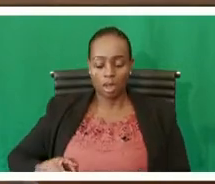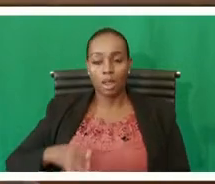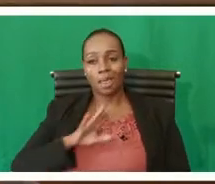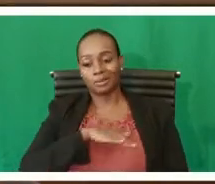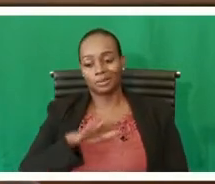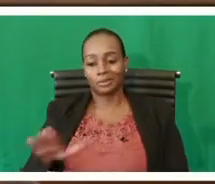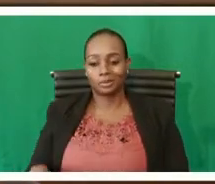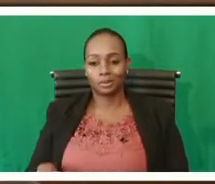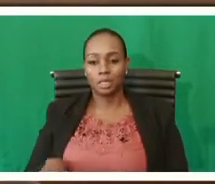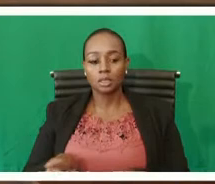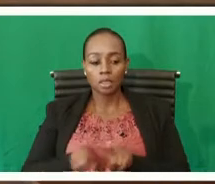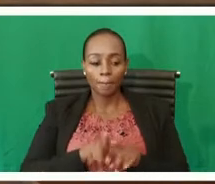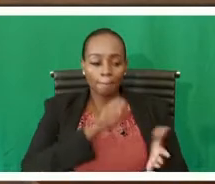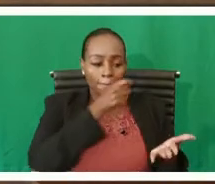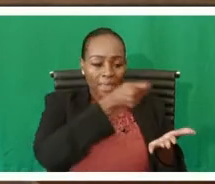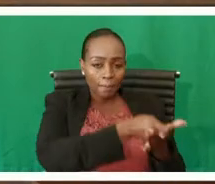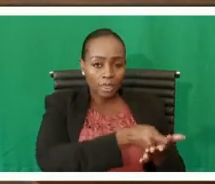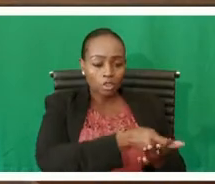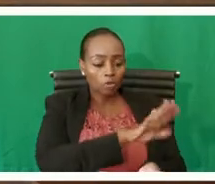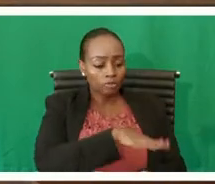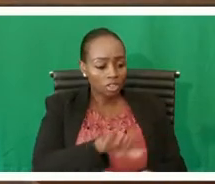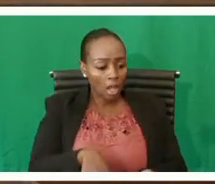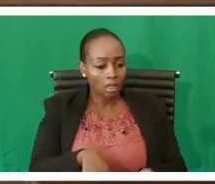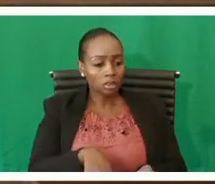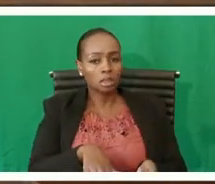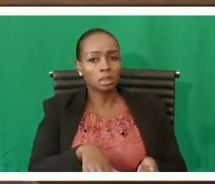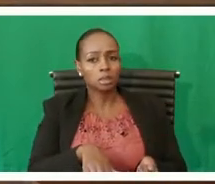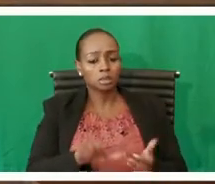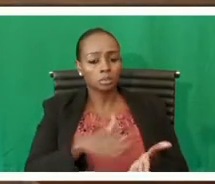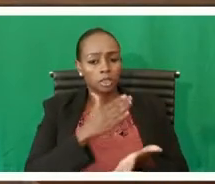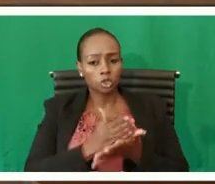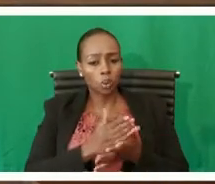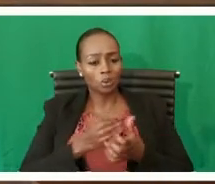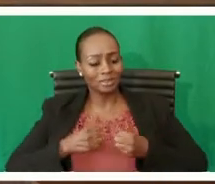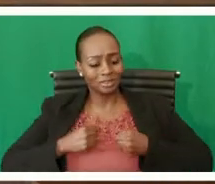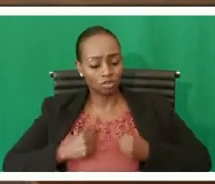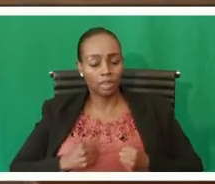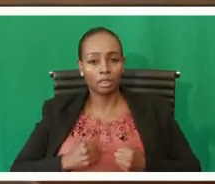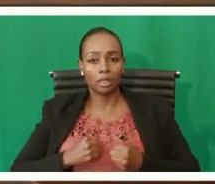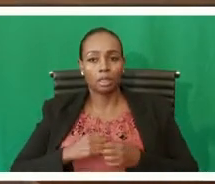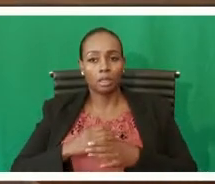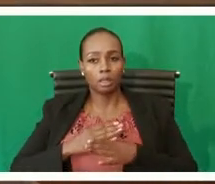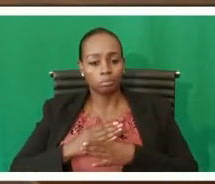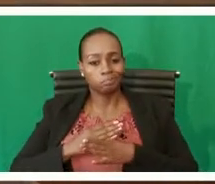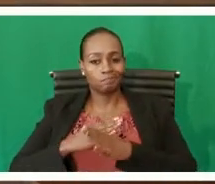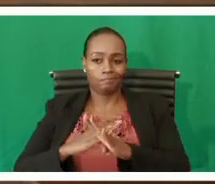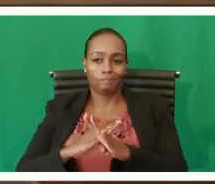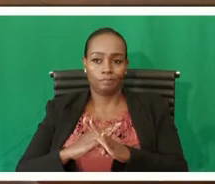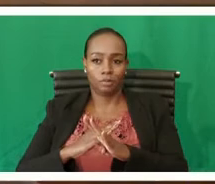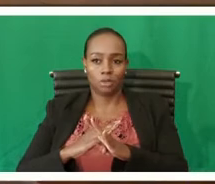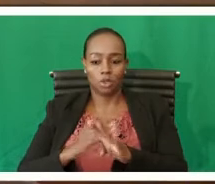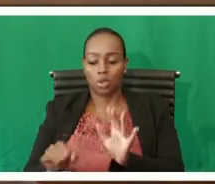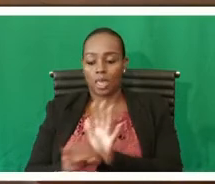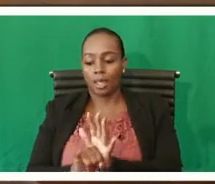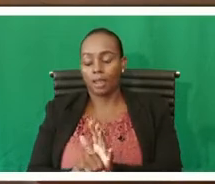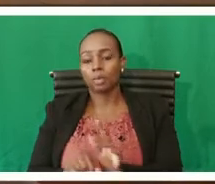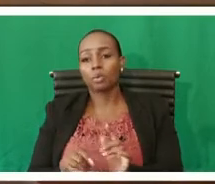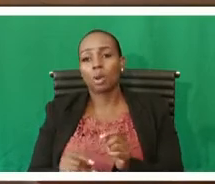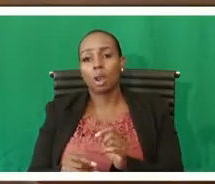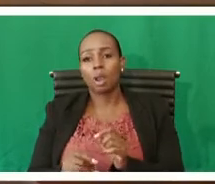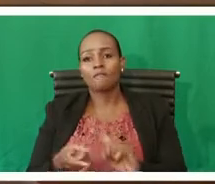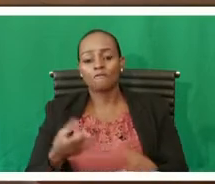of child and youth care workers to strengthen prevention and early detection will come from